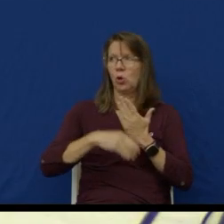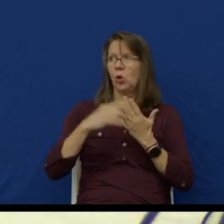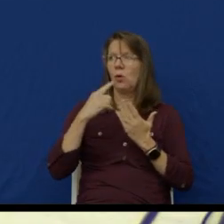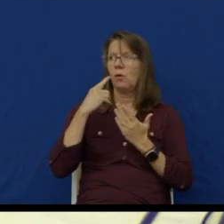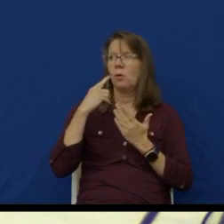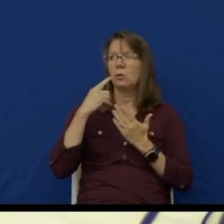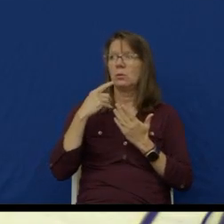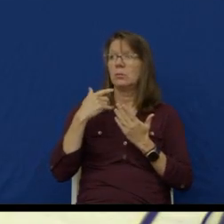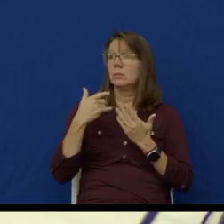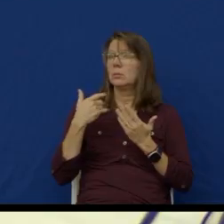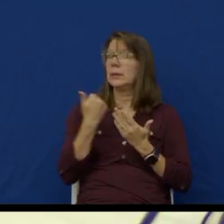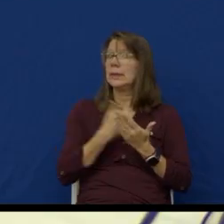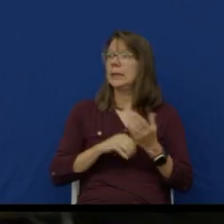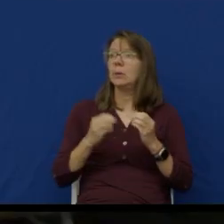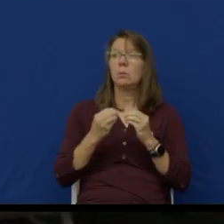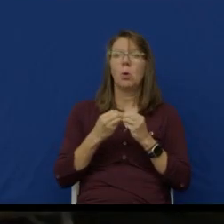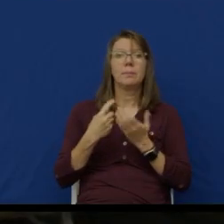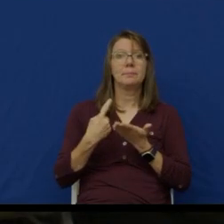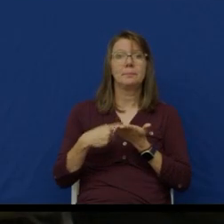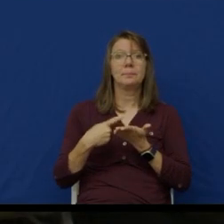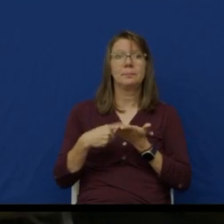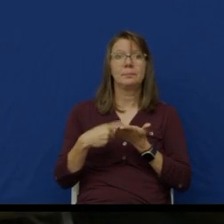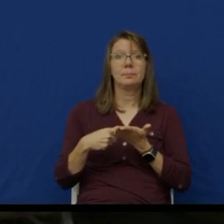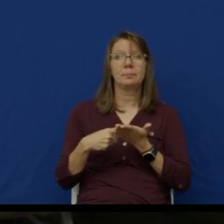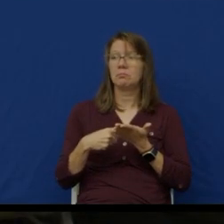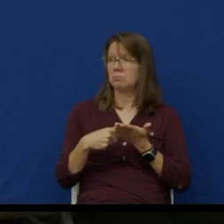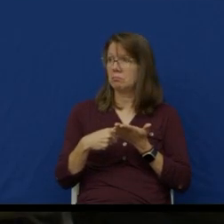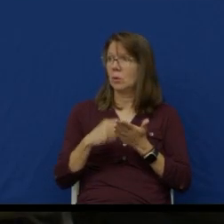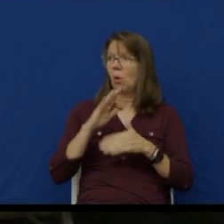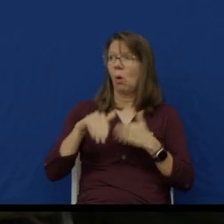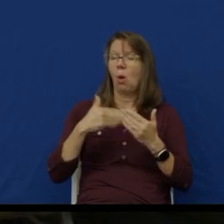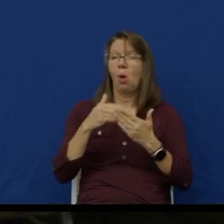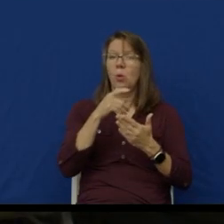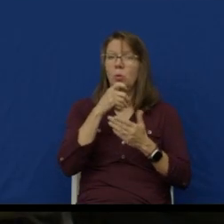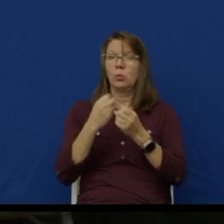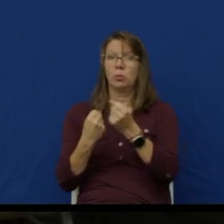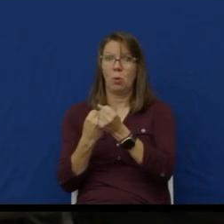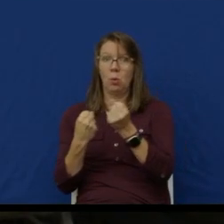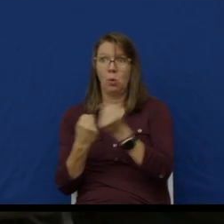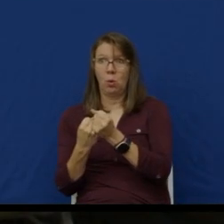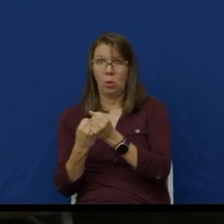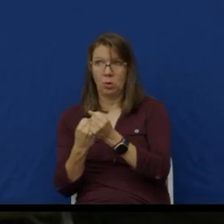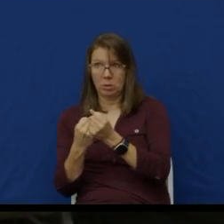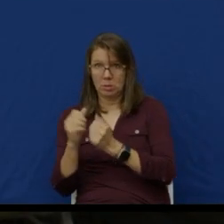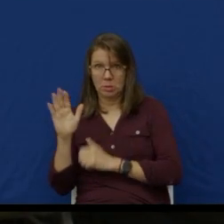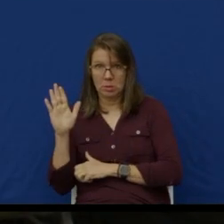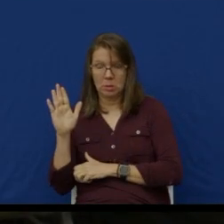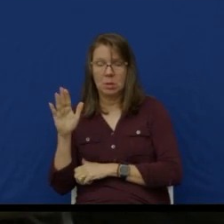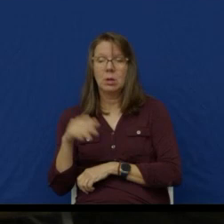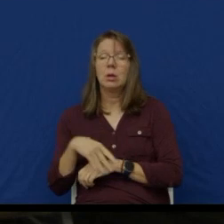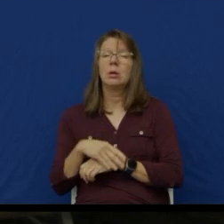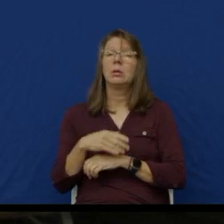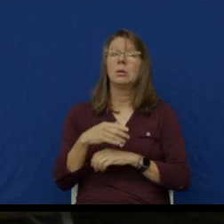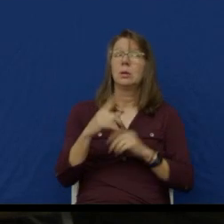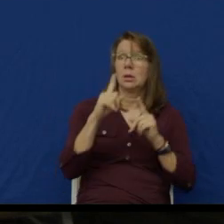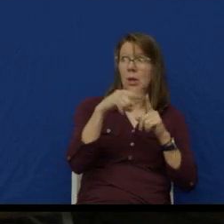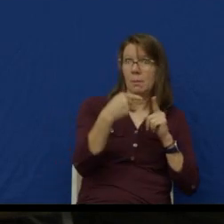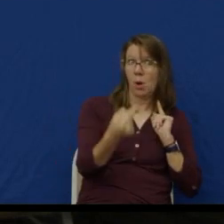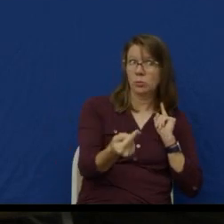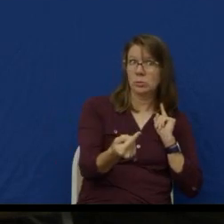any further discussion? All those in favor, please say aye. Aye. Any